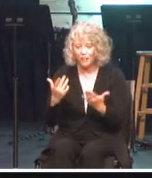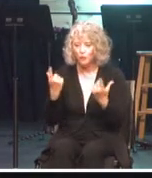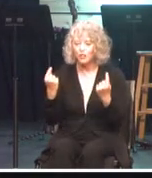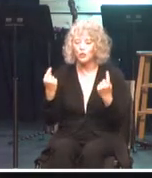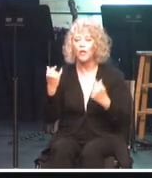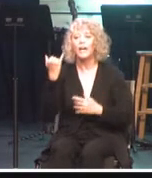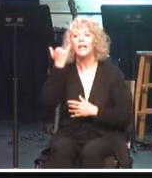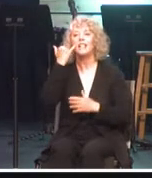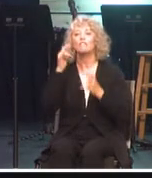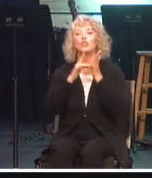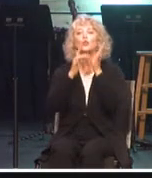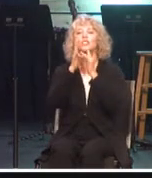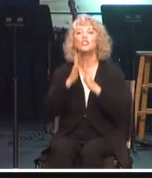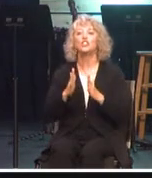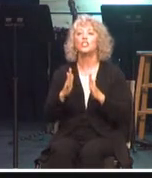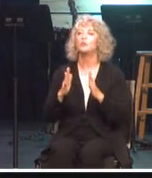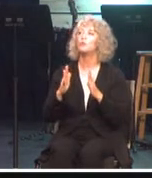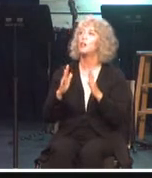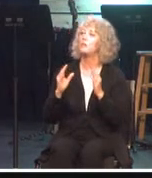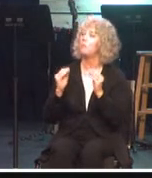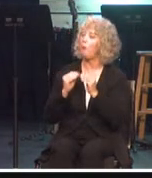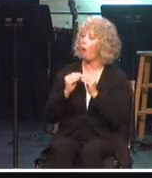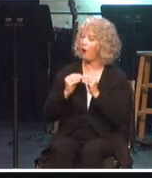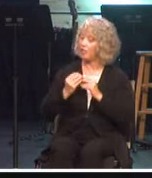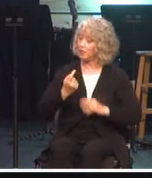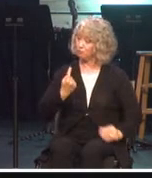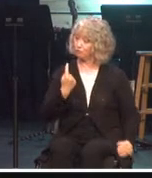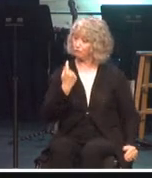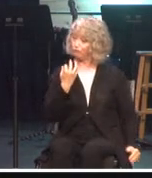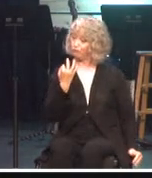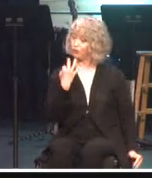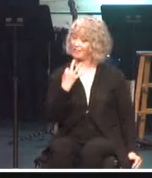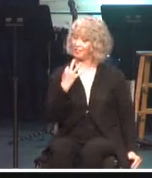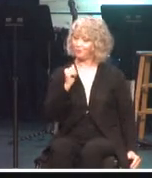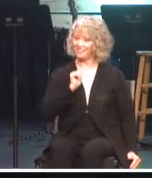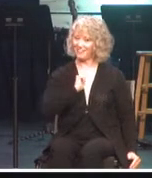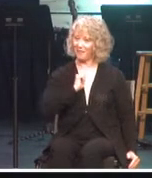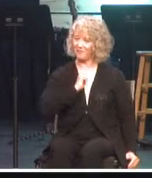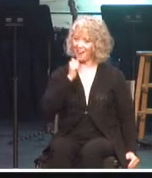fact, if Christians would do more preaching the gospel to themselves every day,